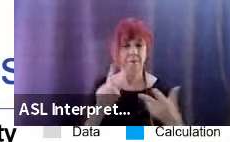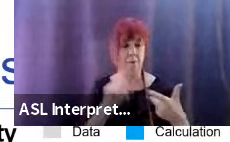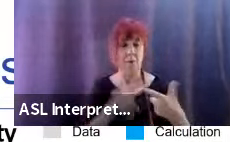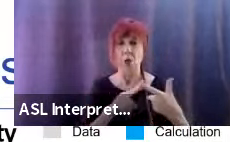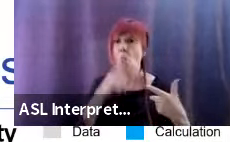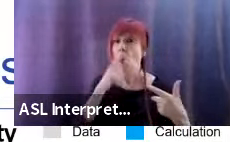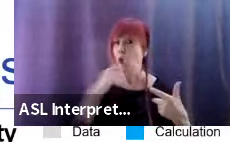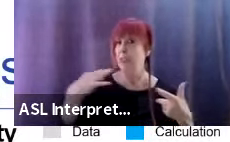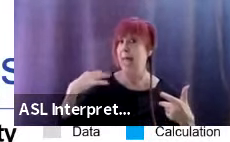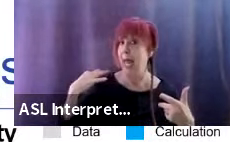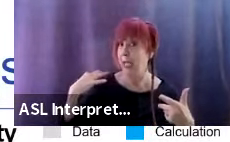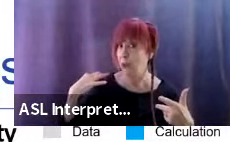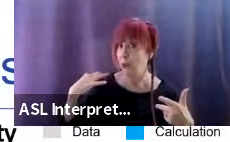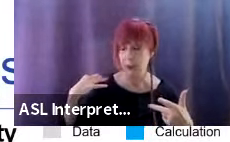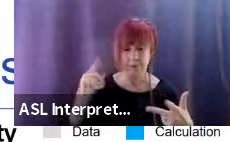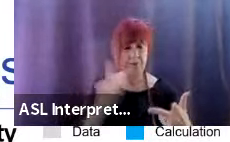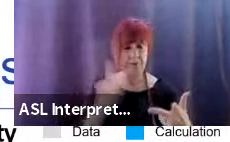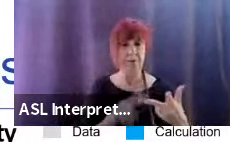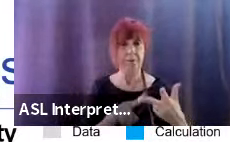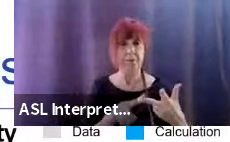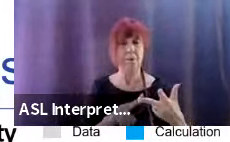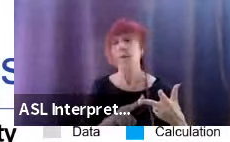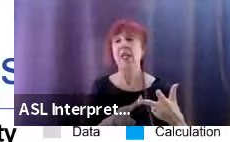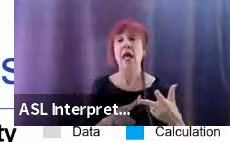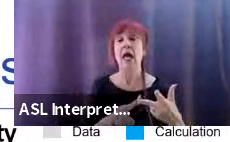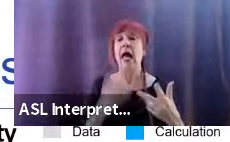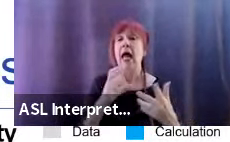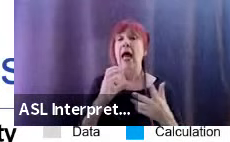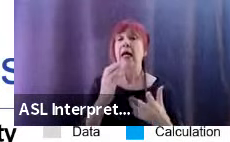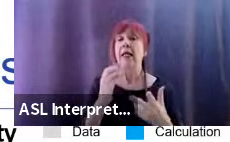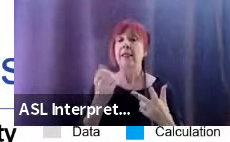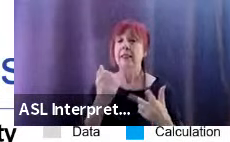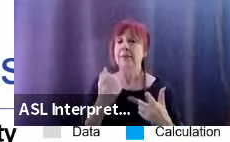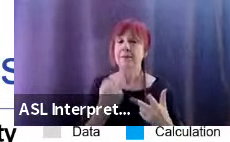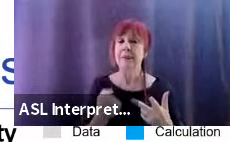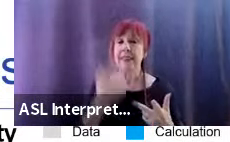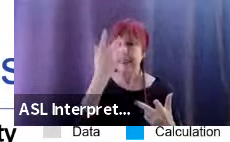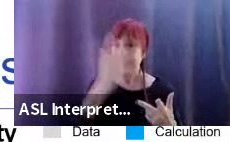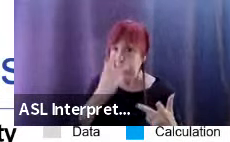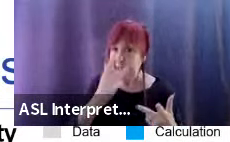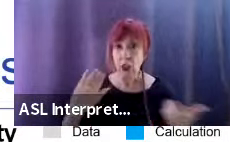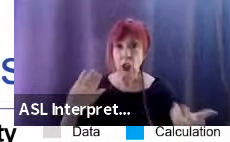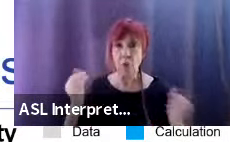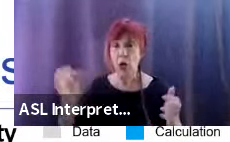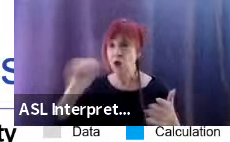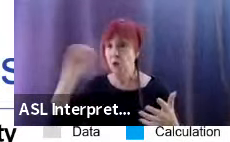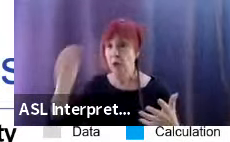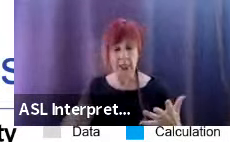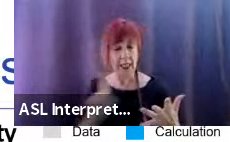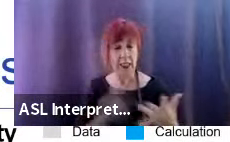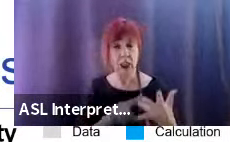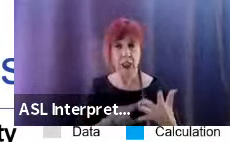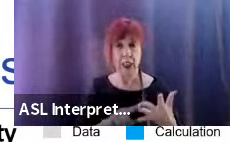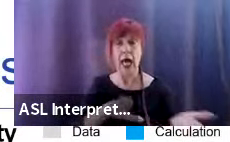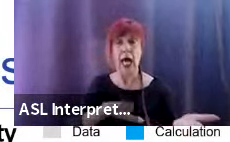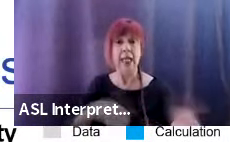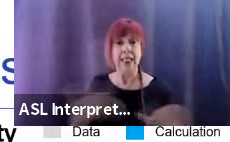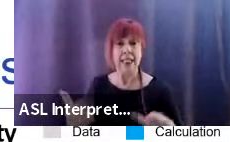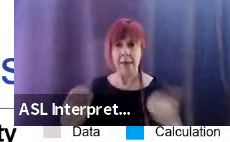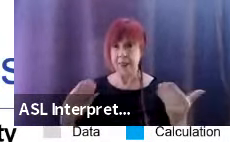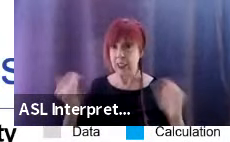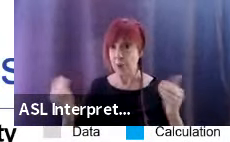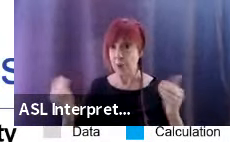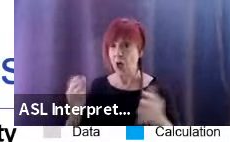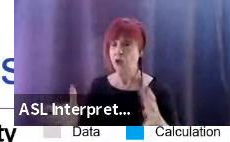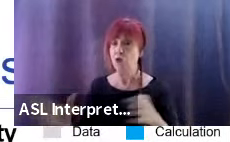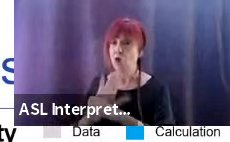vaccinated. We looked at the COVID-19 cases as a percent of the total population. We looked at COVID-19 deaths as a percentage of the total